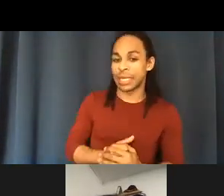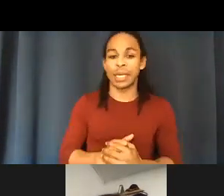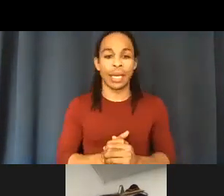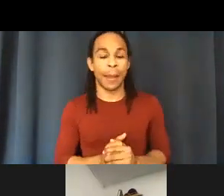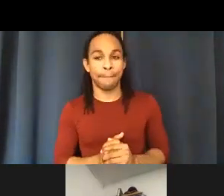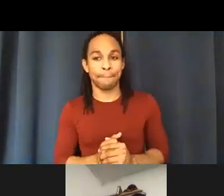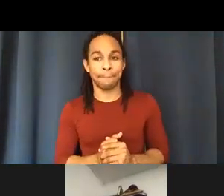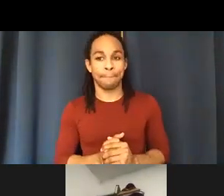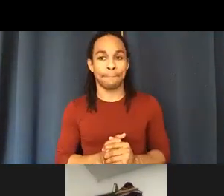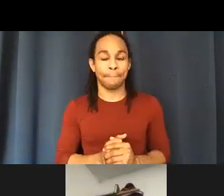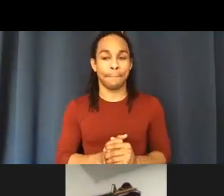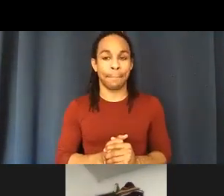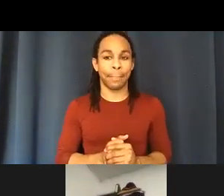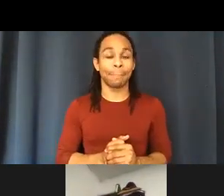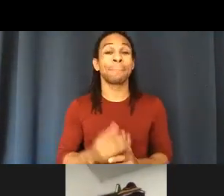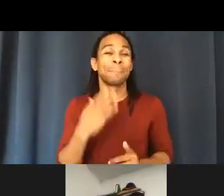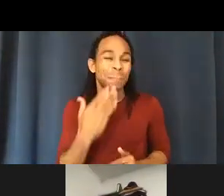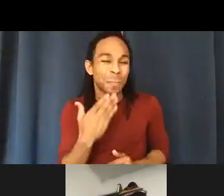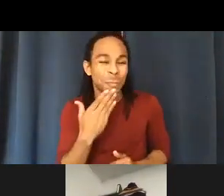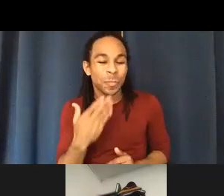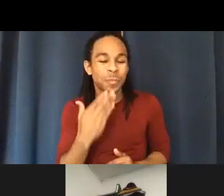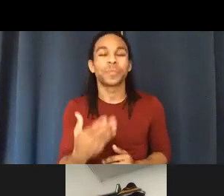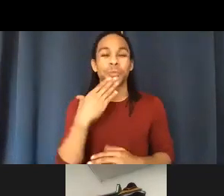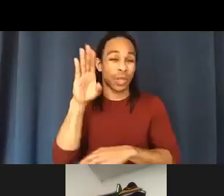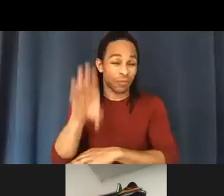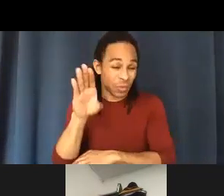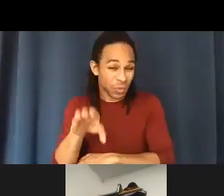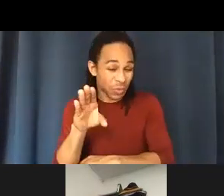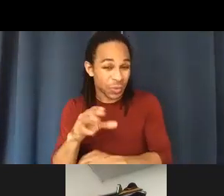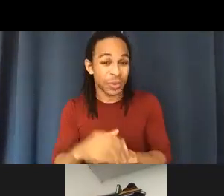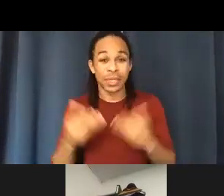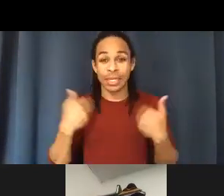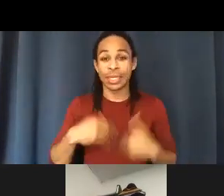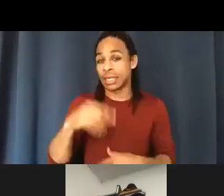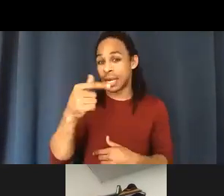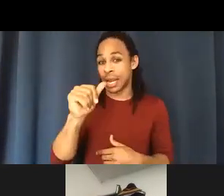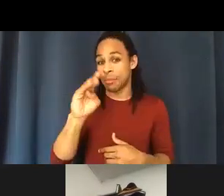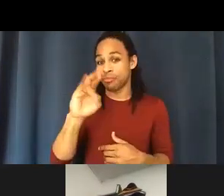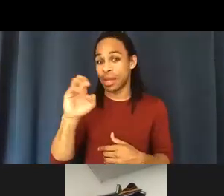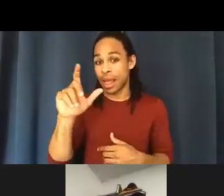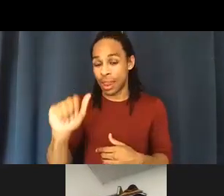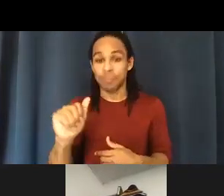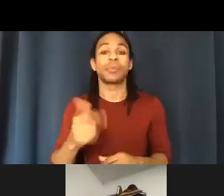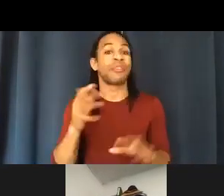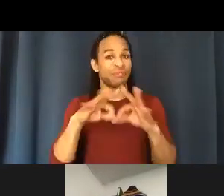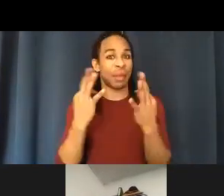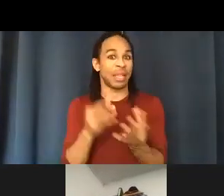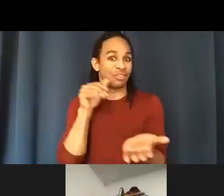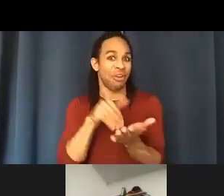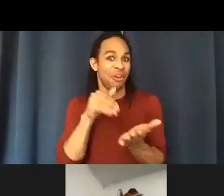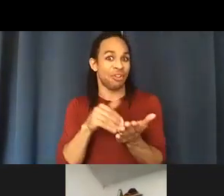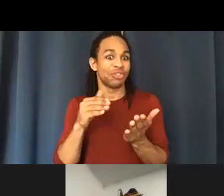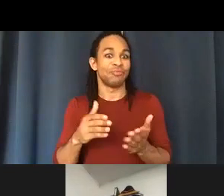Good afternoon, everyone. My name is Gabriela Di Croci. I'm a family medic here in